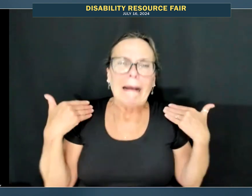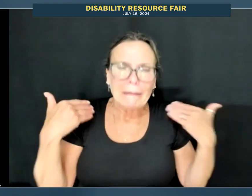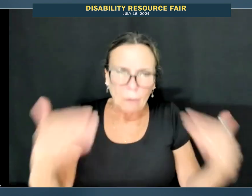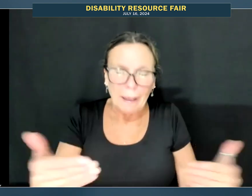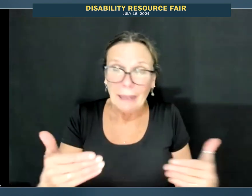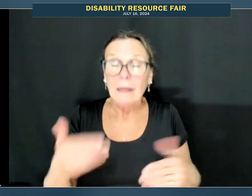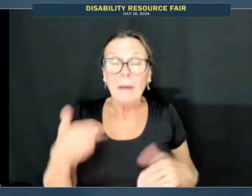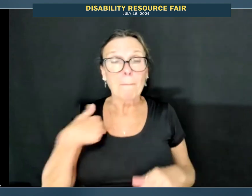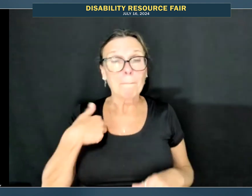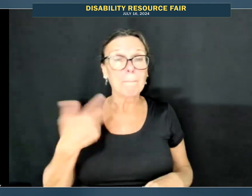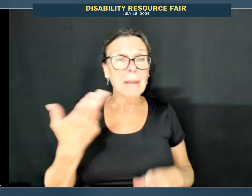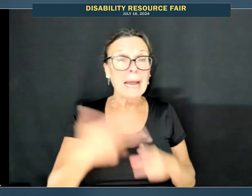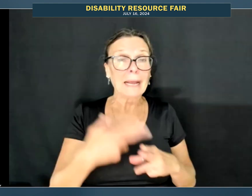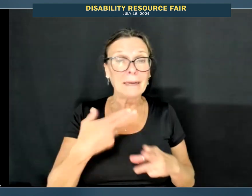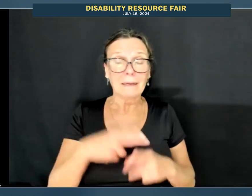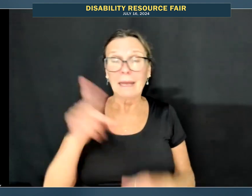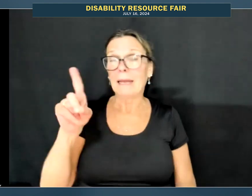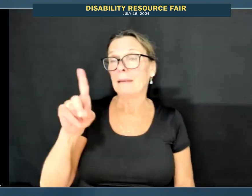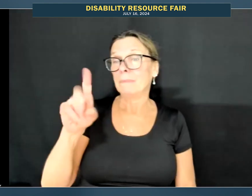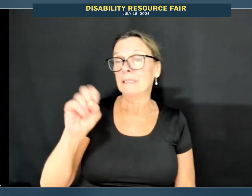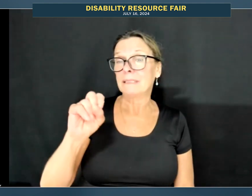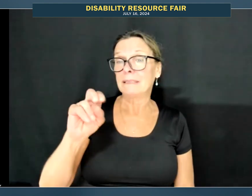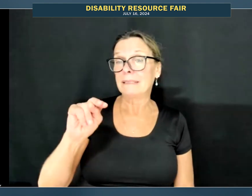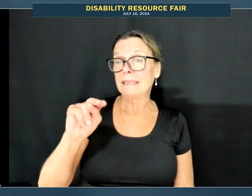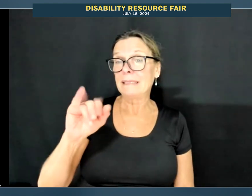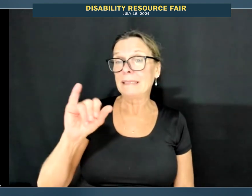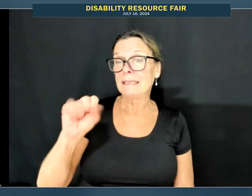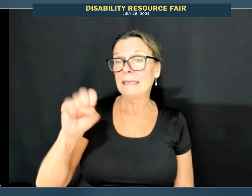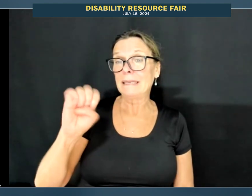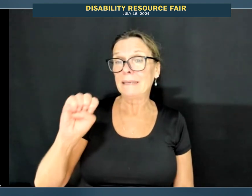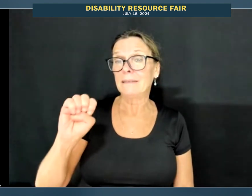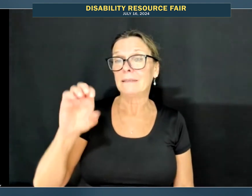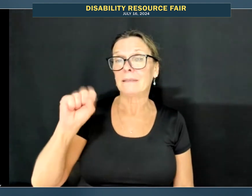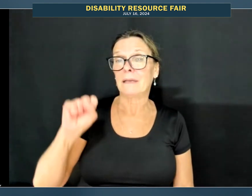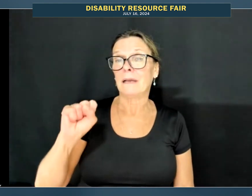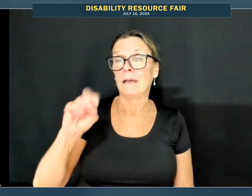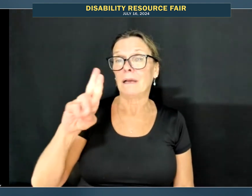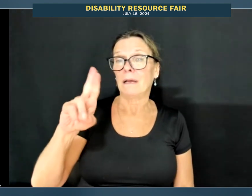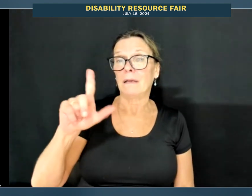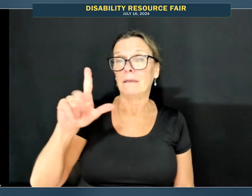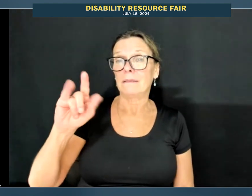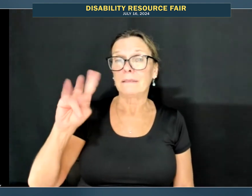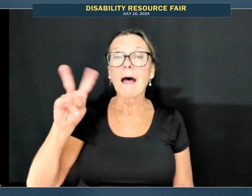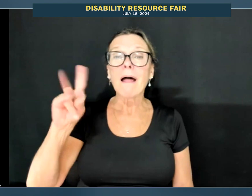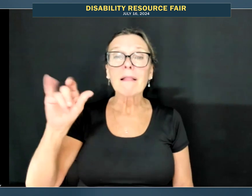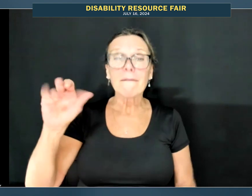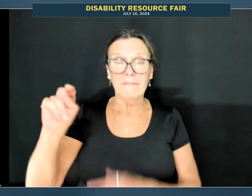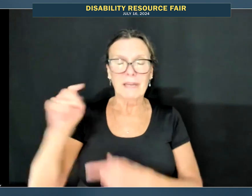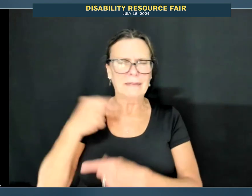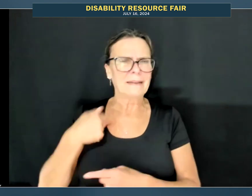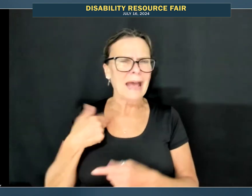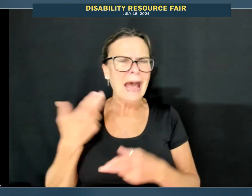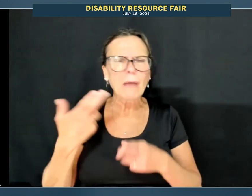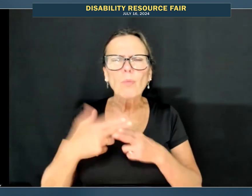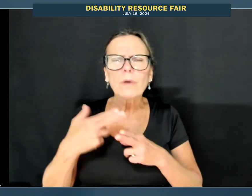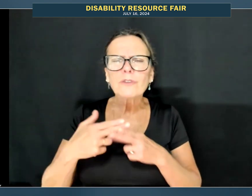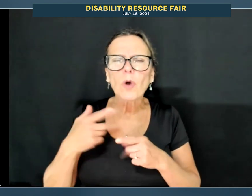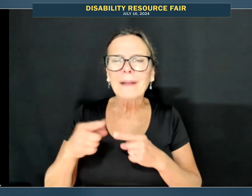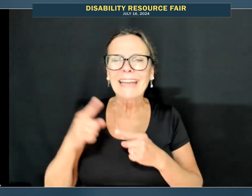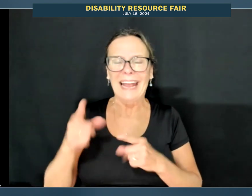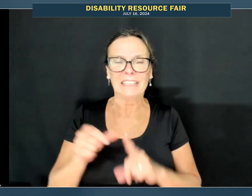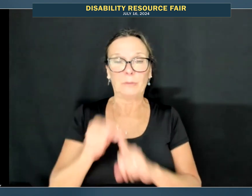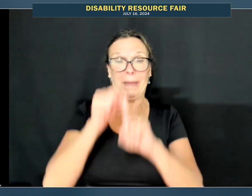My name is Denise Sullivan, and I am what is called a special education